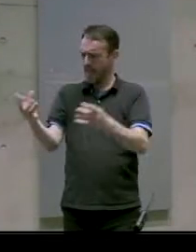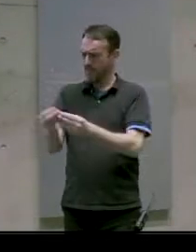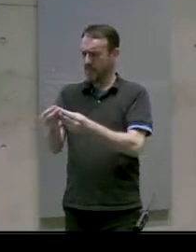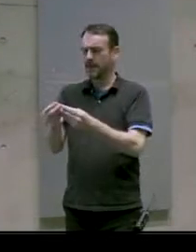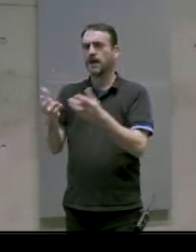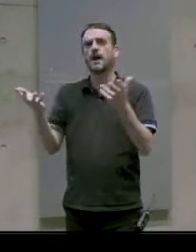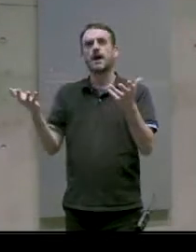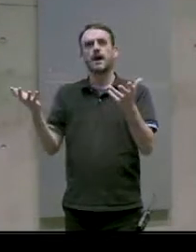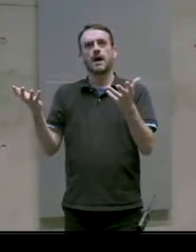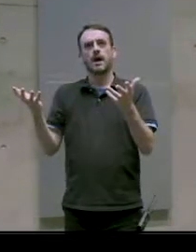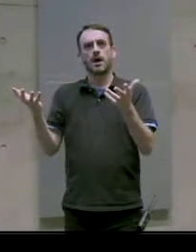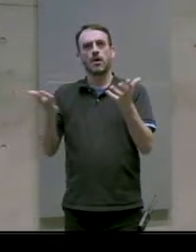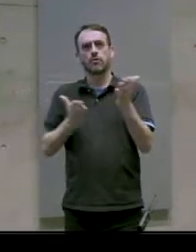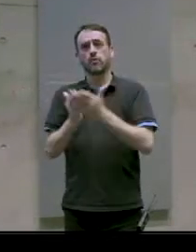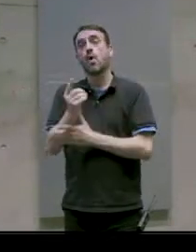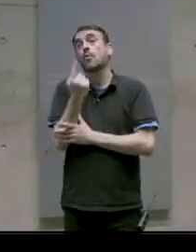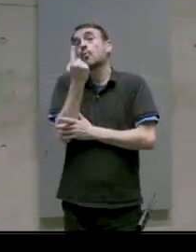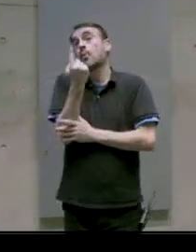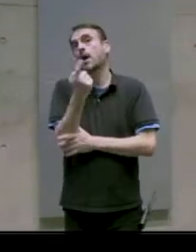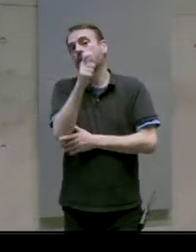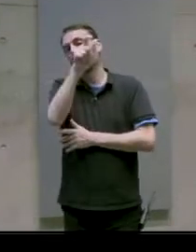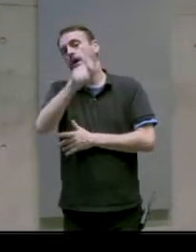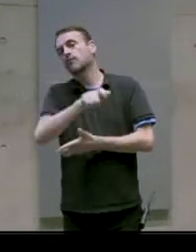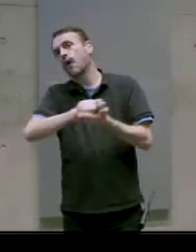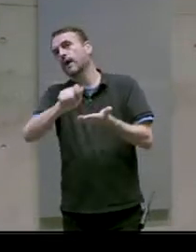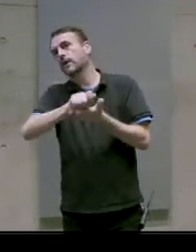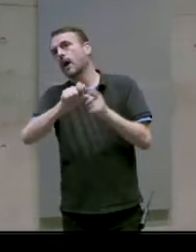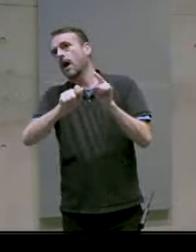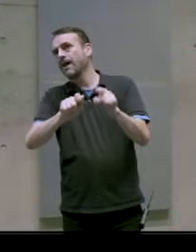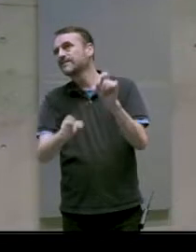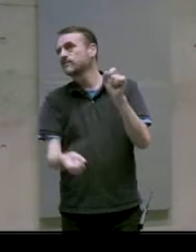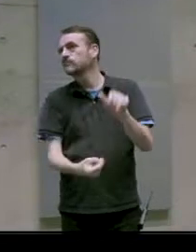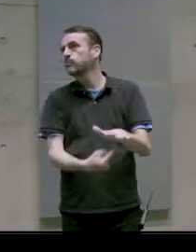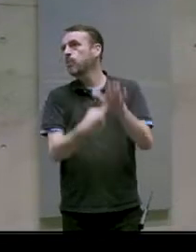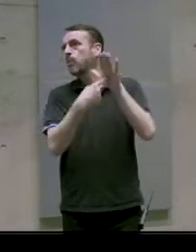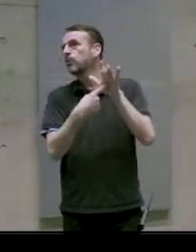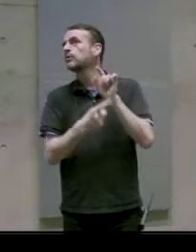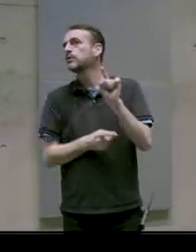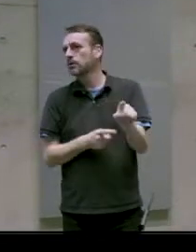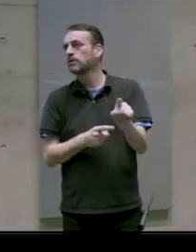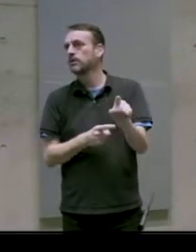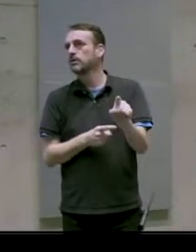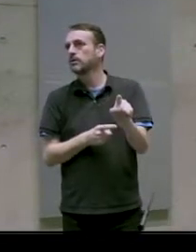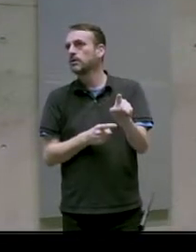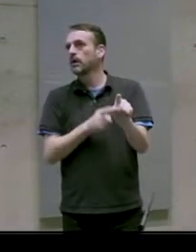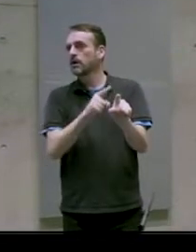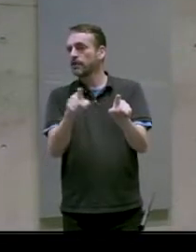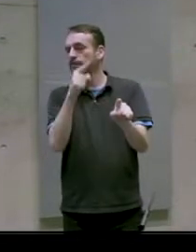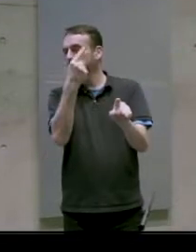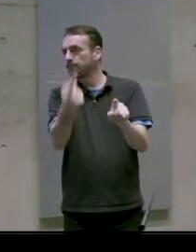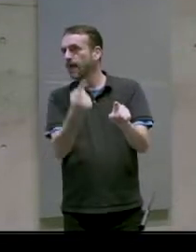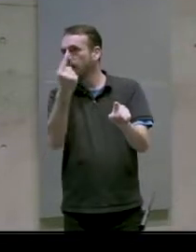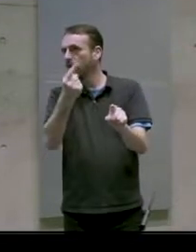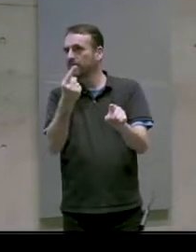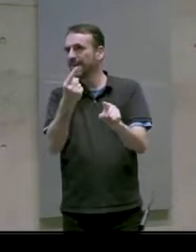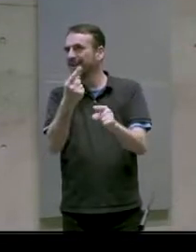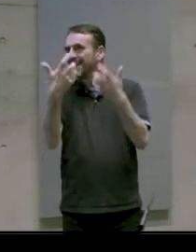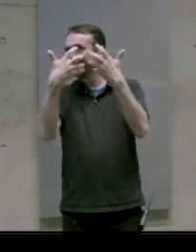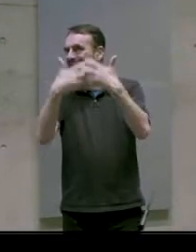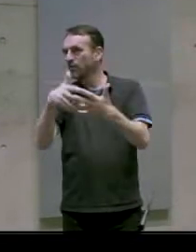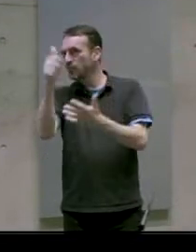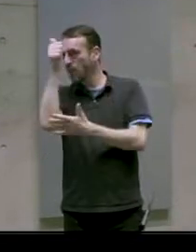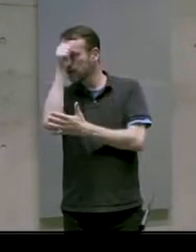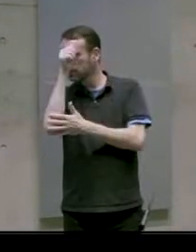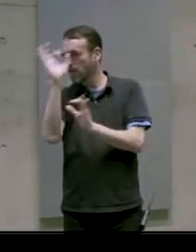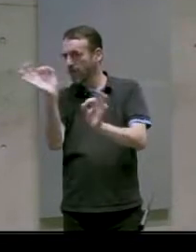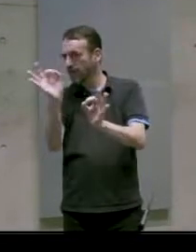a single writer, just an author. It's like, that's very important. No technical knowledge. Because a lot